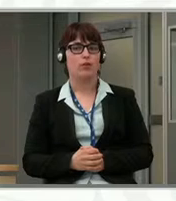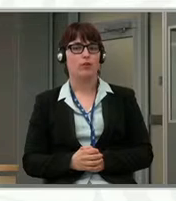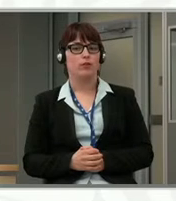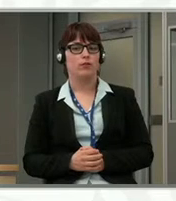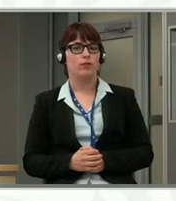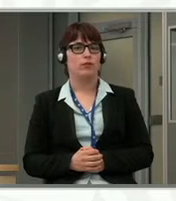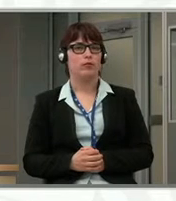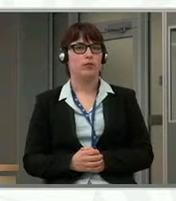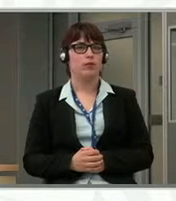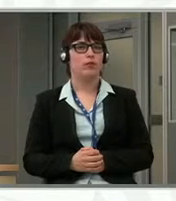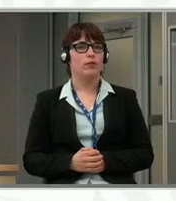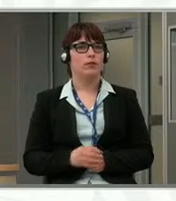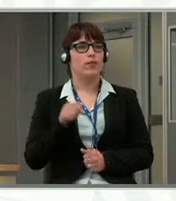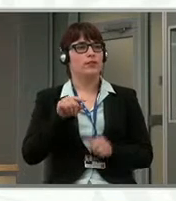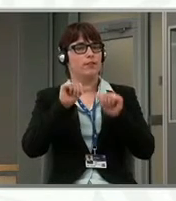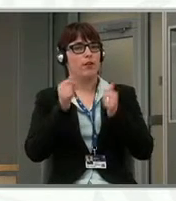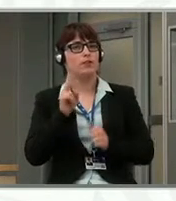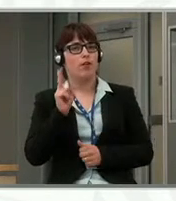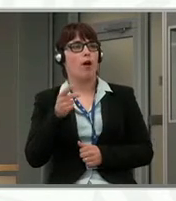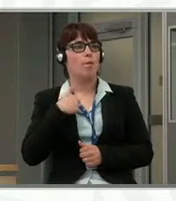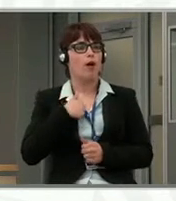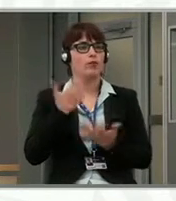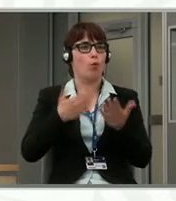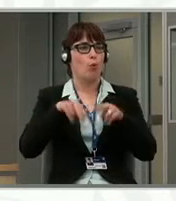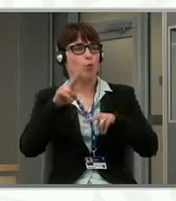It's a way of building.